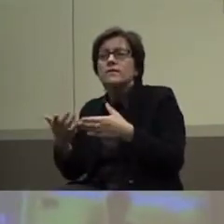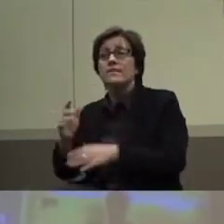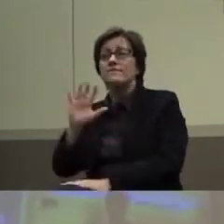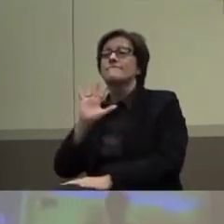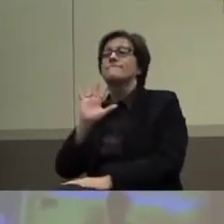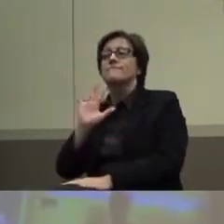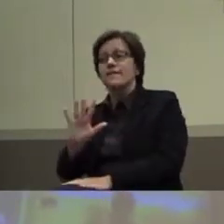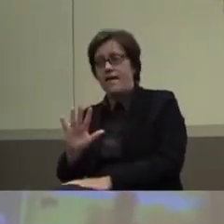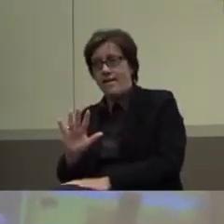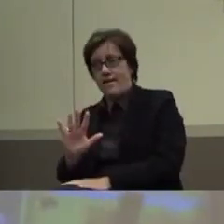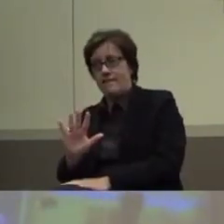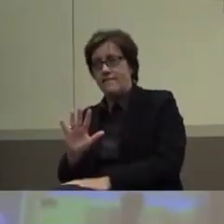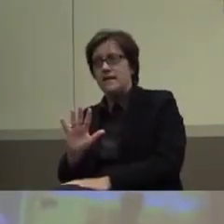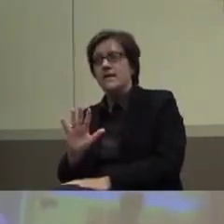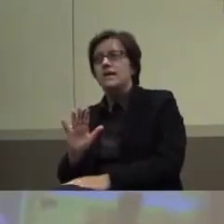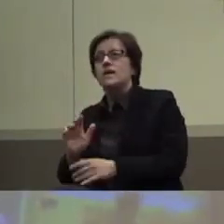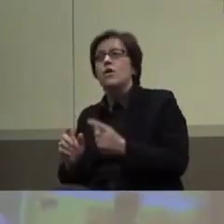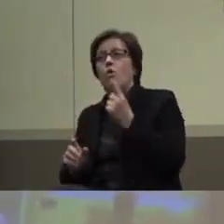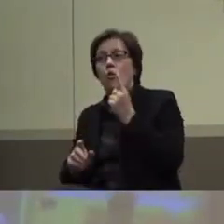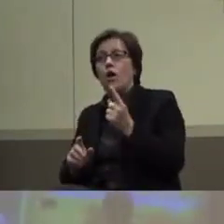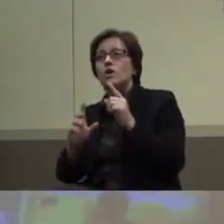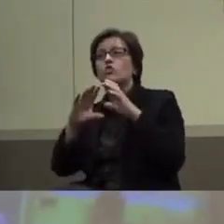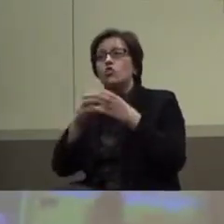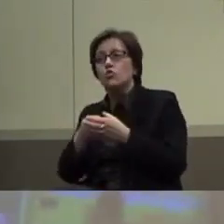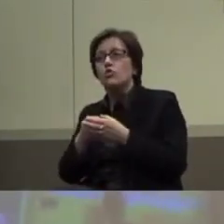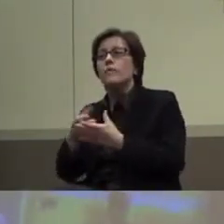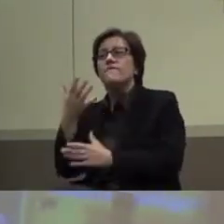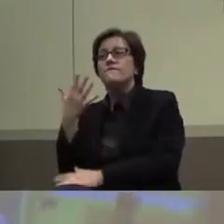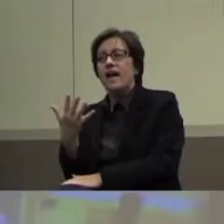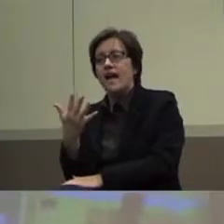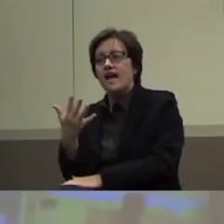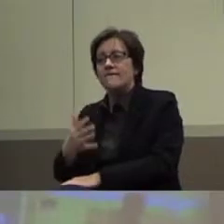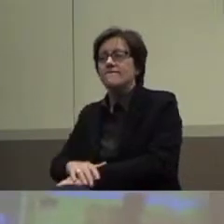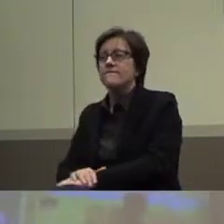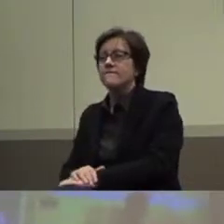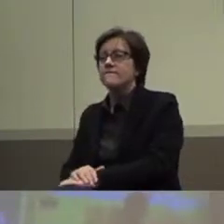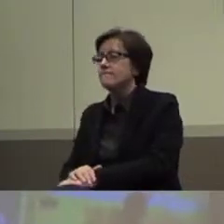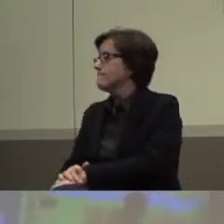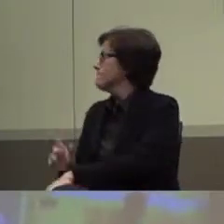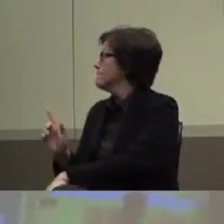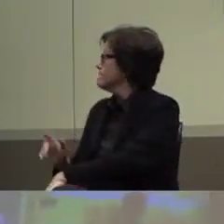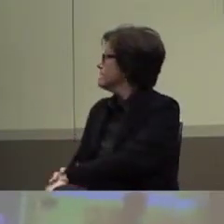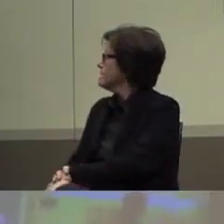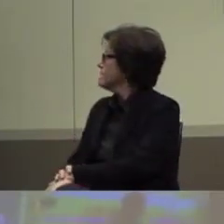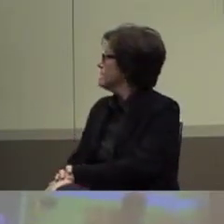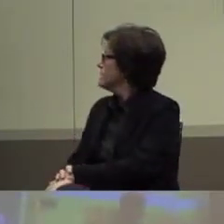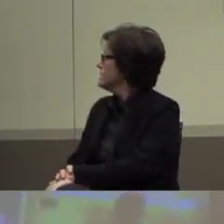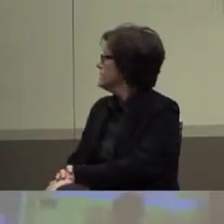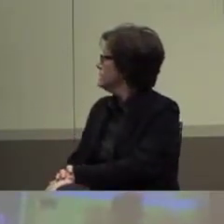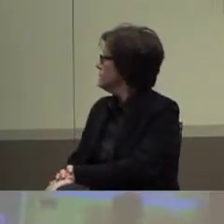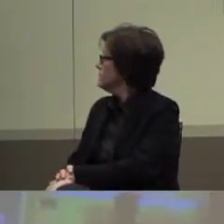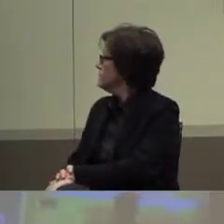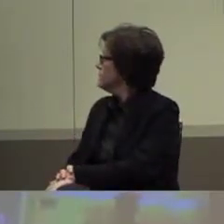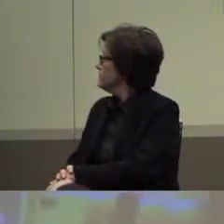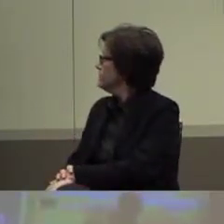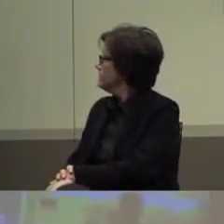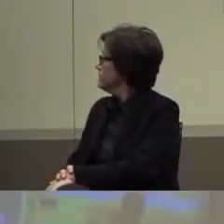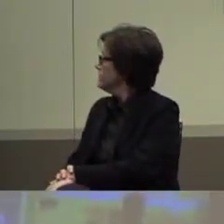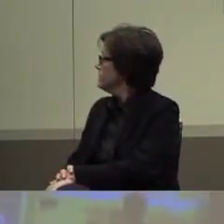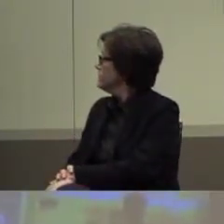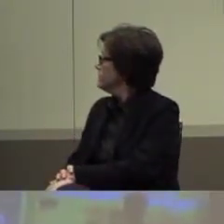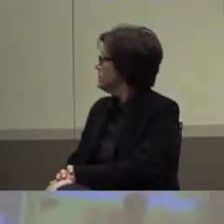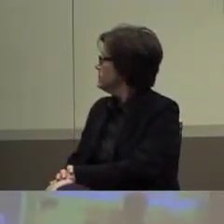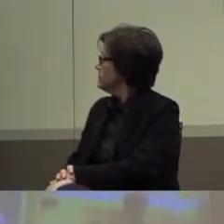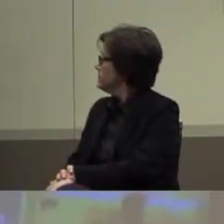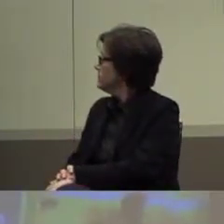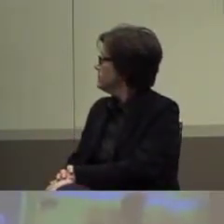One group of 5. So we count that real quick. 5. He's got a problem there.